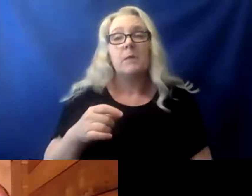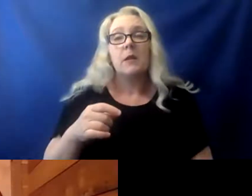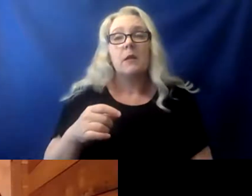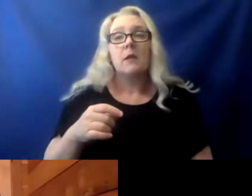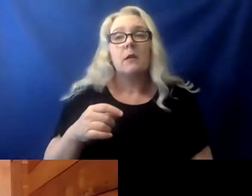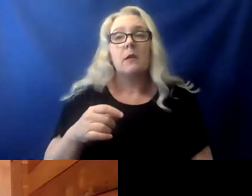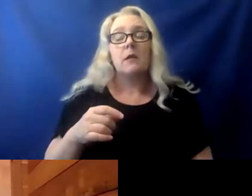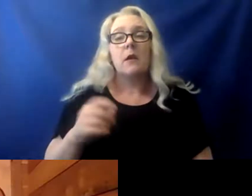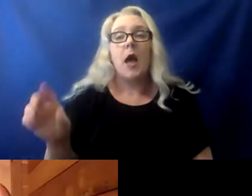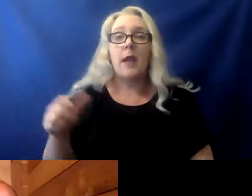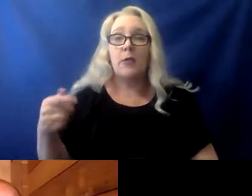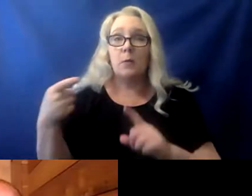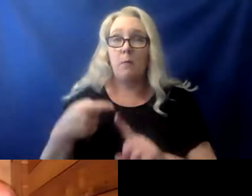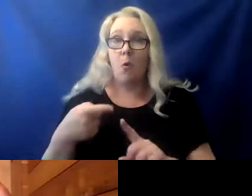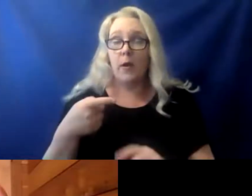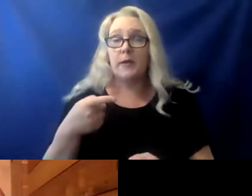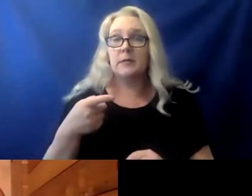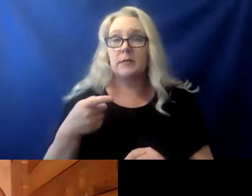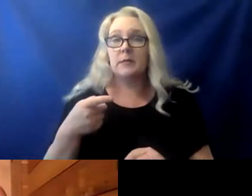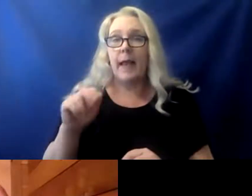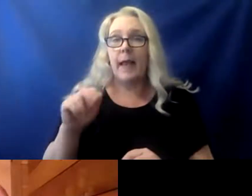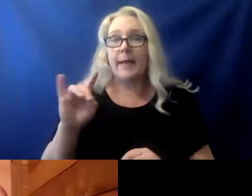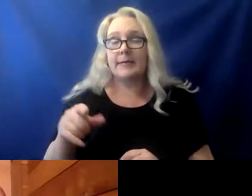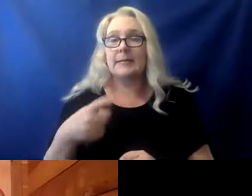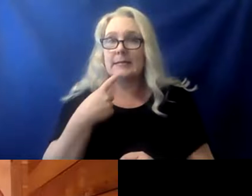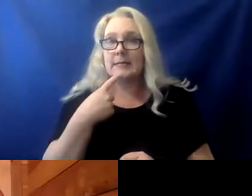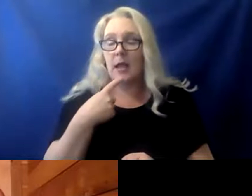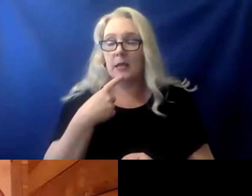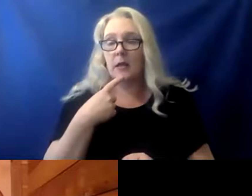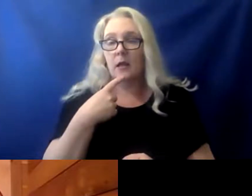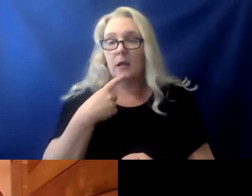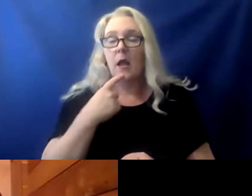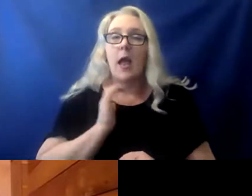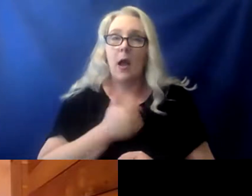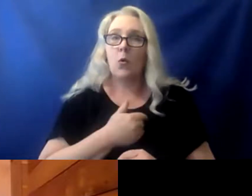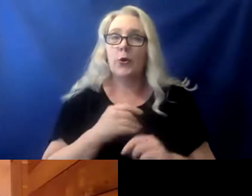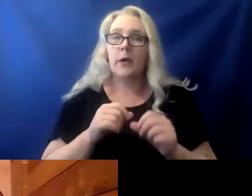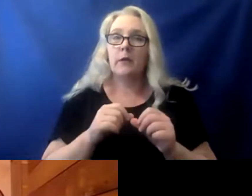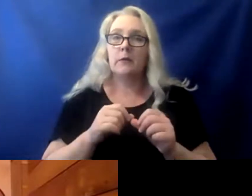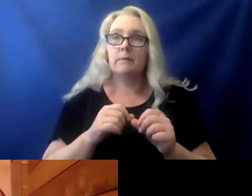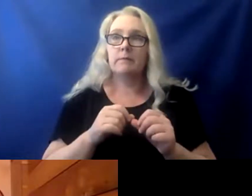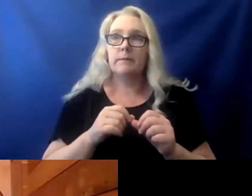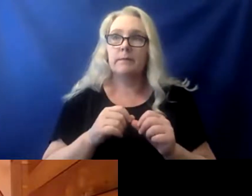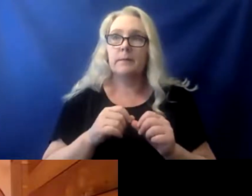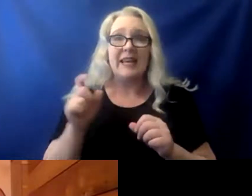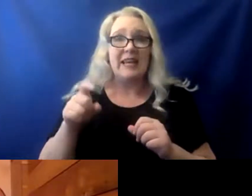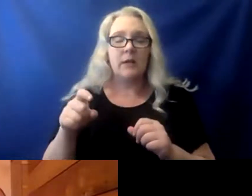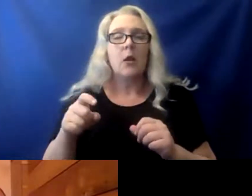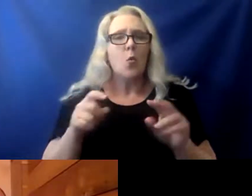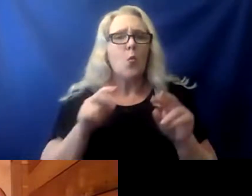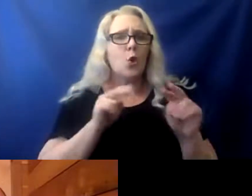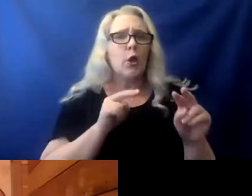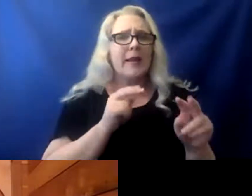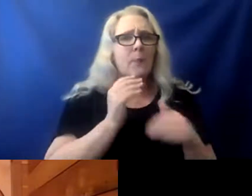another point that Andy's talked about, and maybe you'll raise later, Andy, which is, you know, our continued need as we're looking at progress on particular goals,